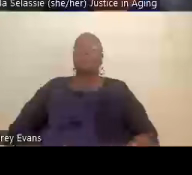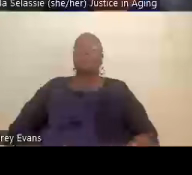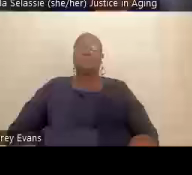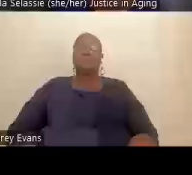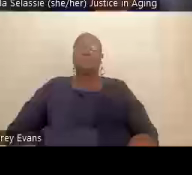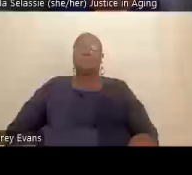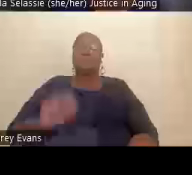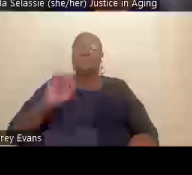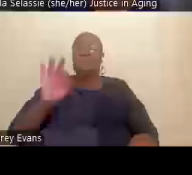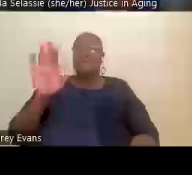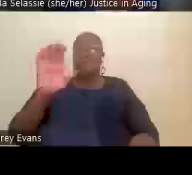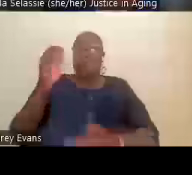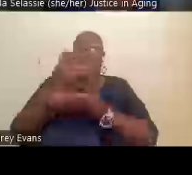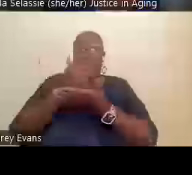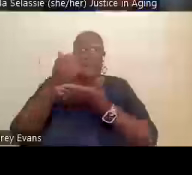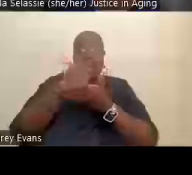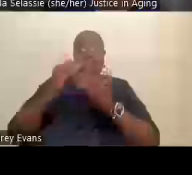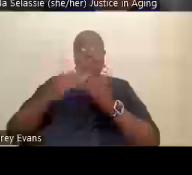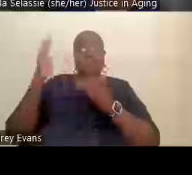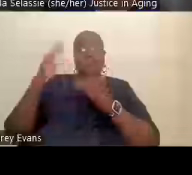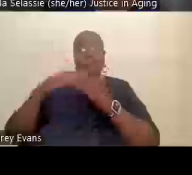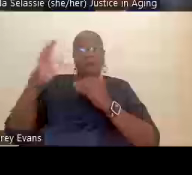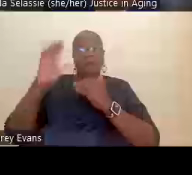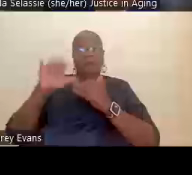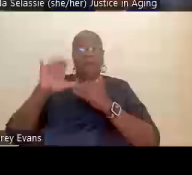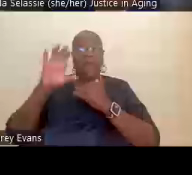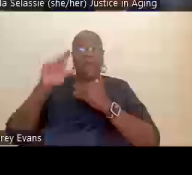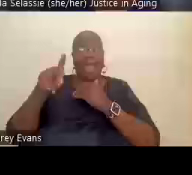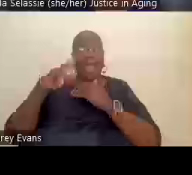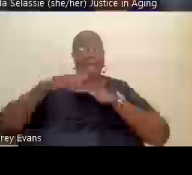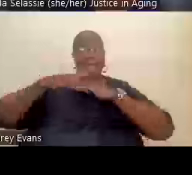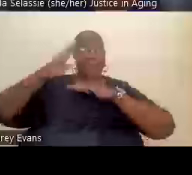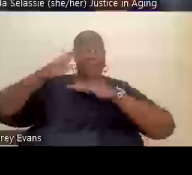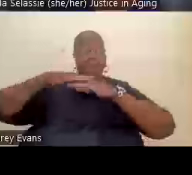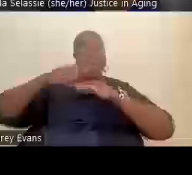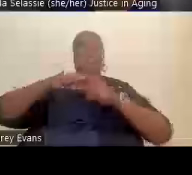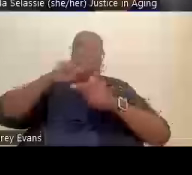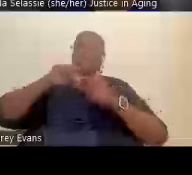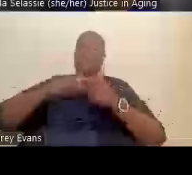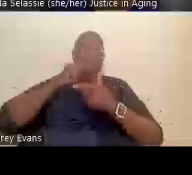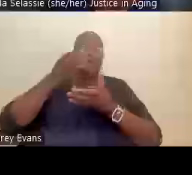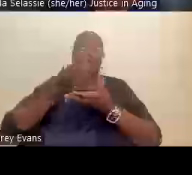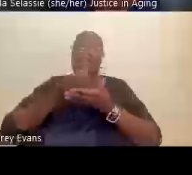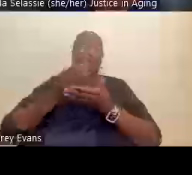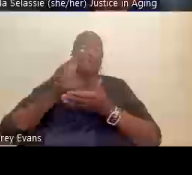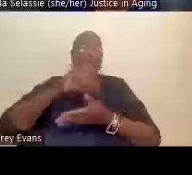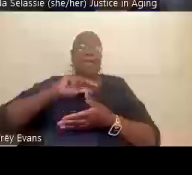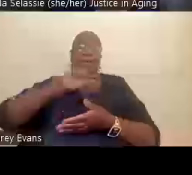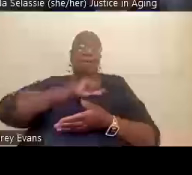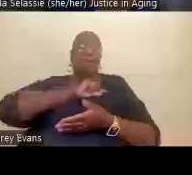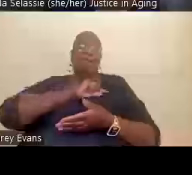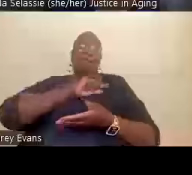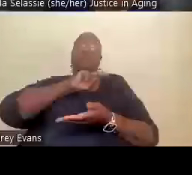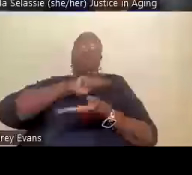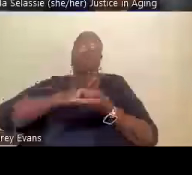If your income is above the income cap, then you're not financially eligible for nursing facility